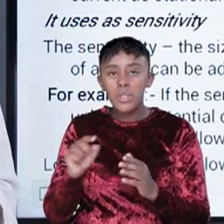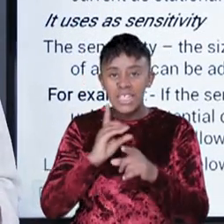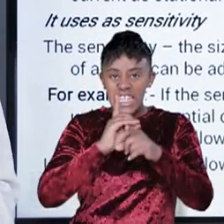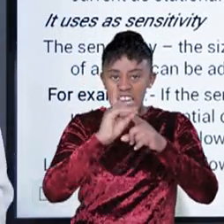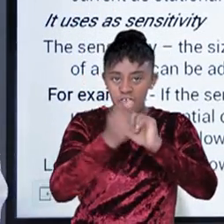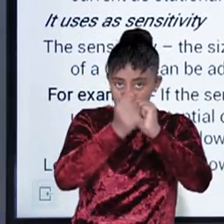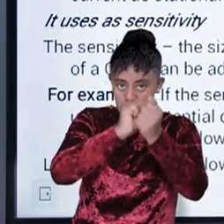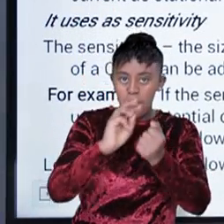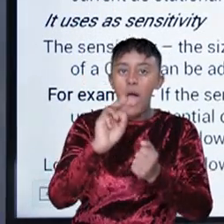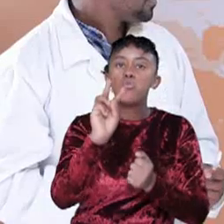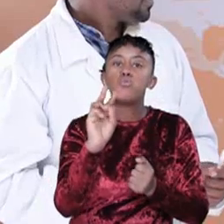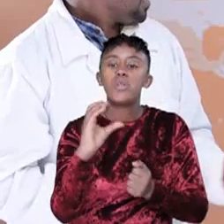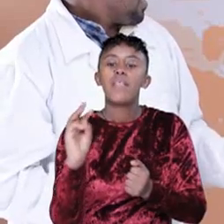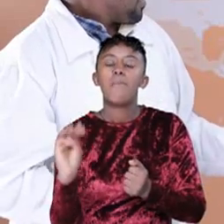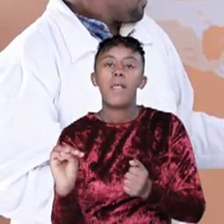by 2 centimeters.